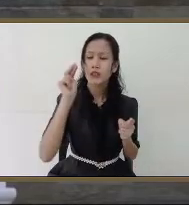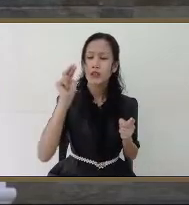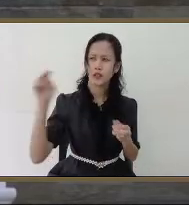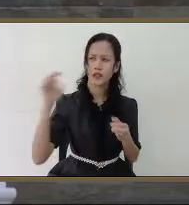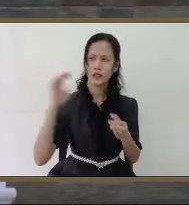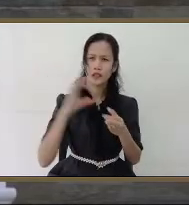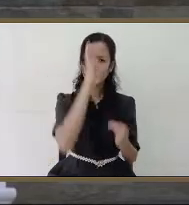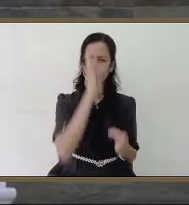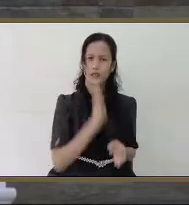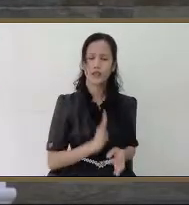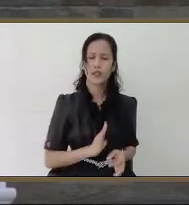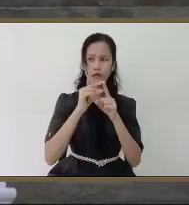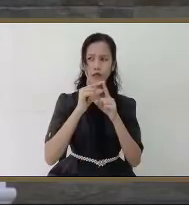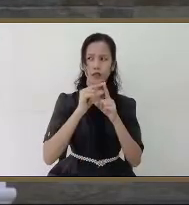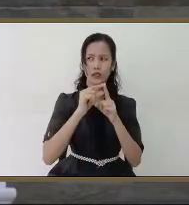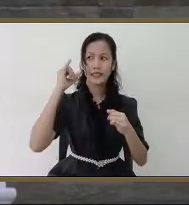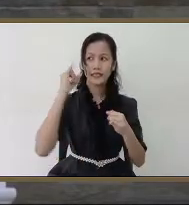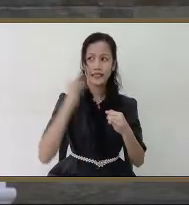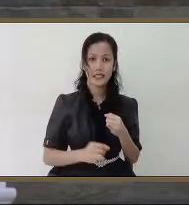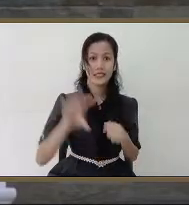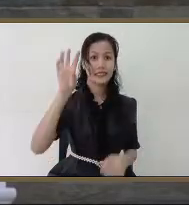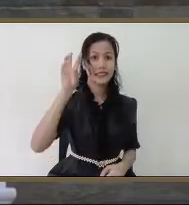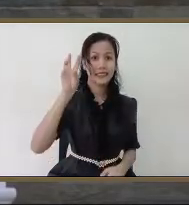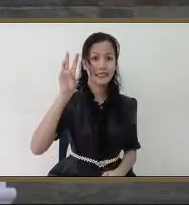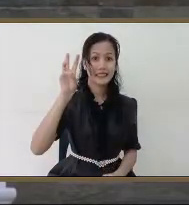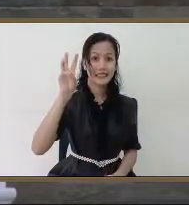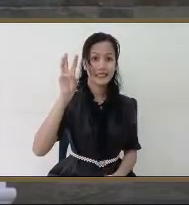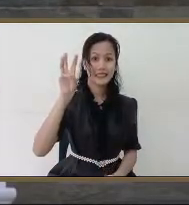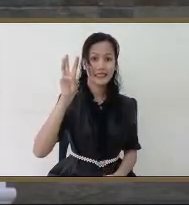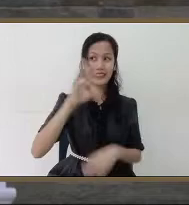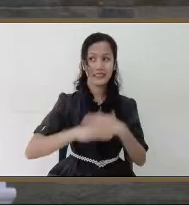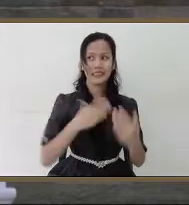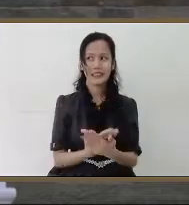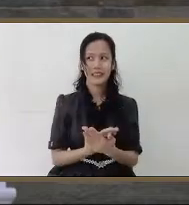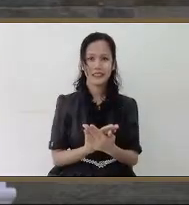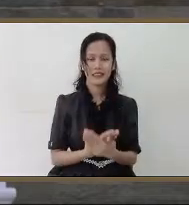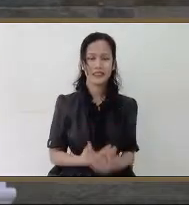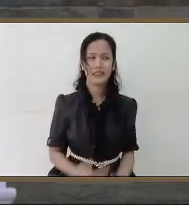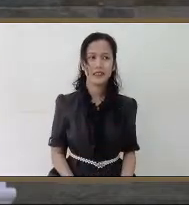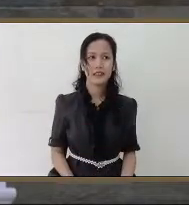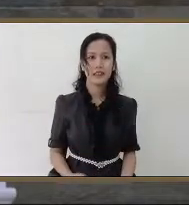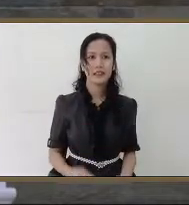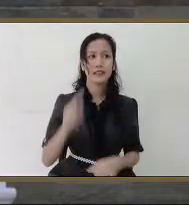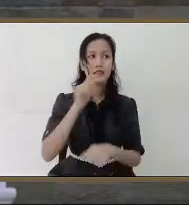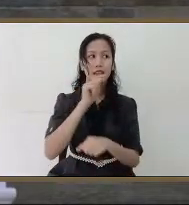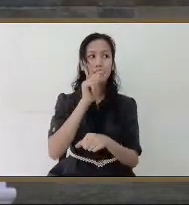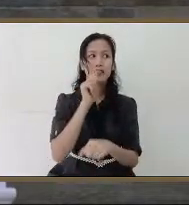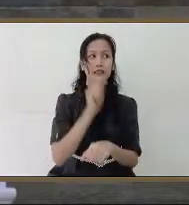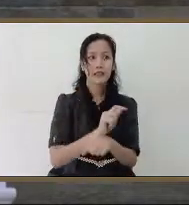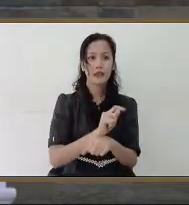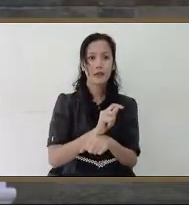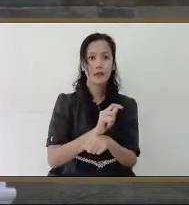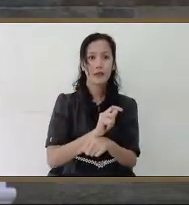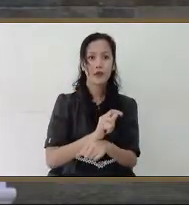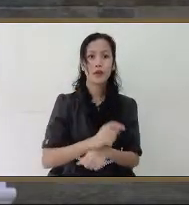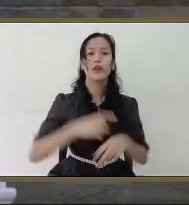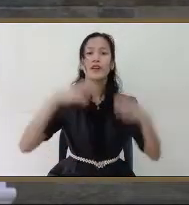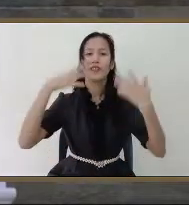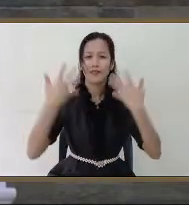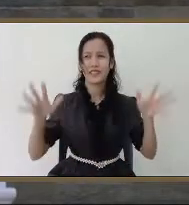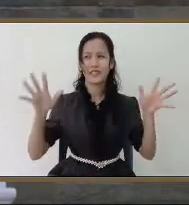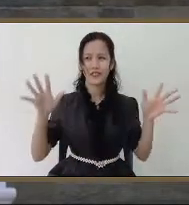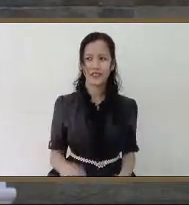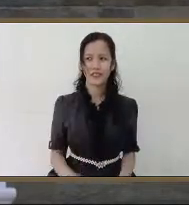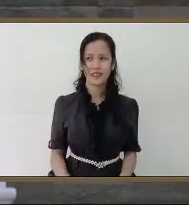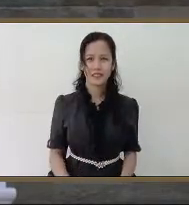last, anim po, yan, anim. The last is, the temple was finished. Okay? The temple